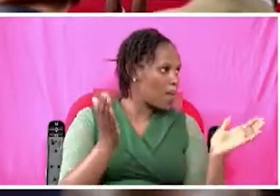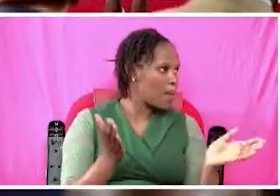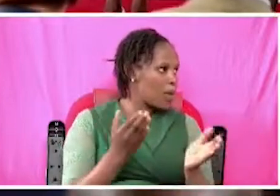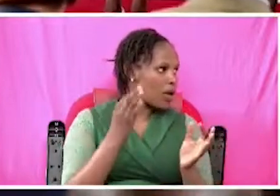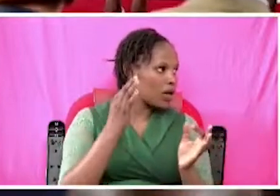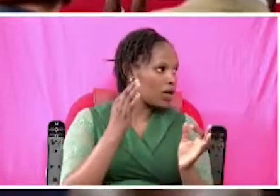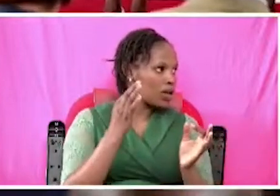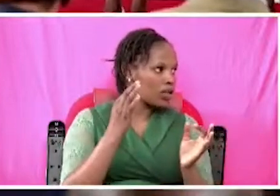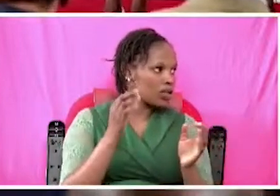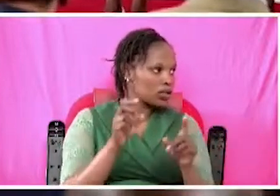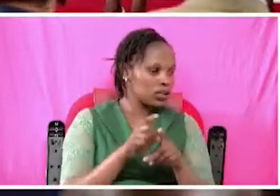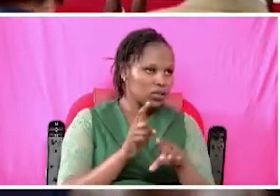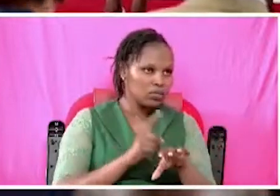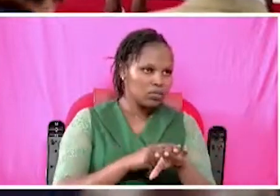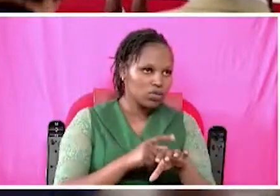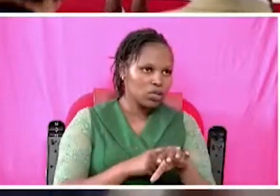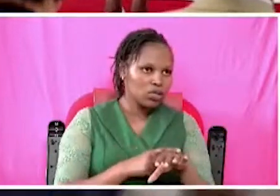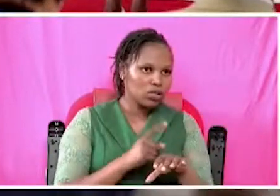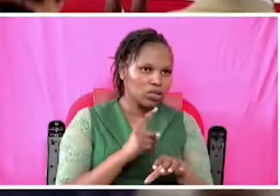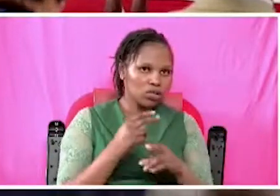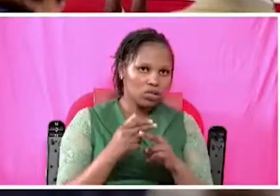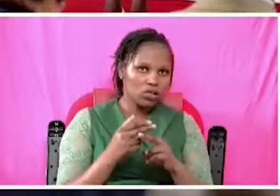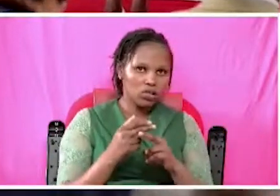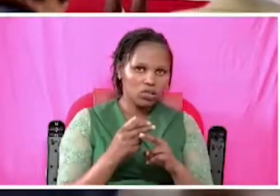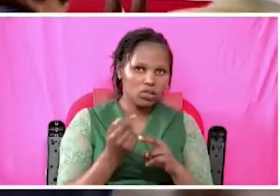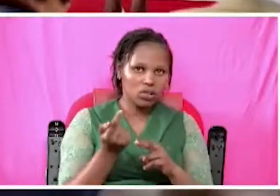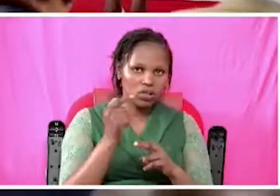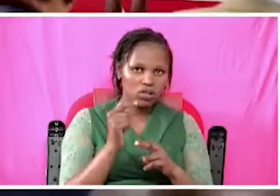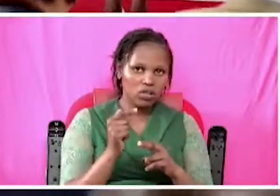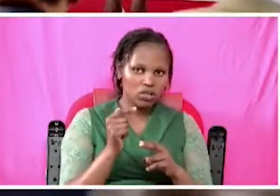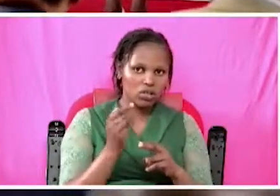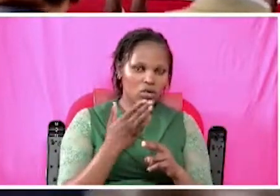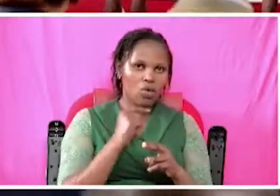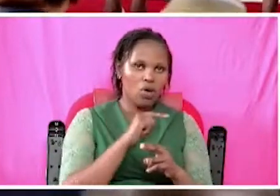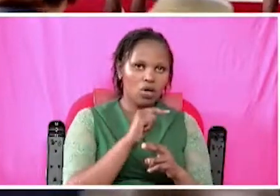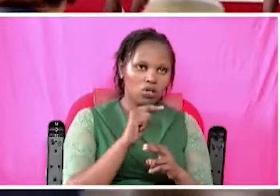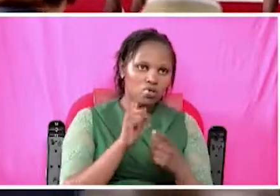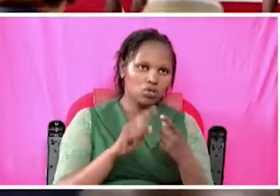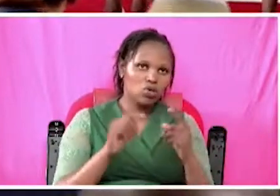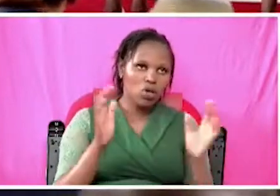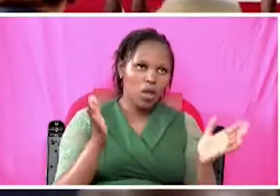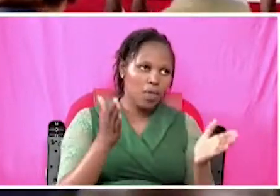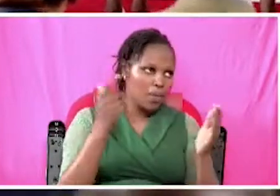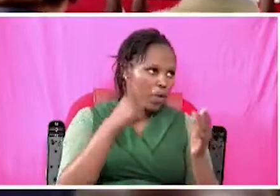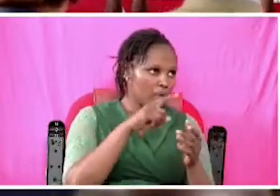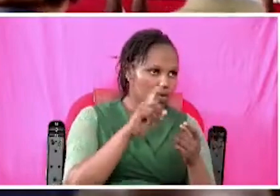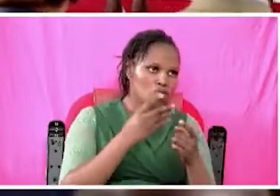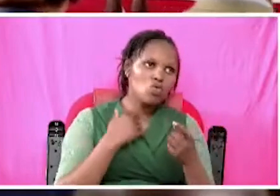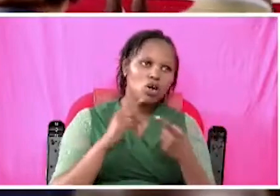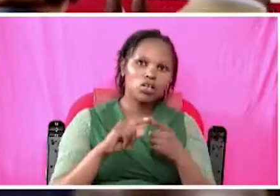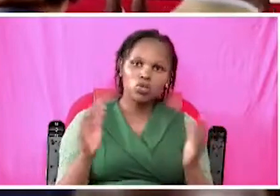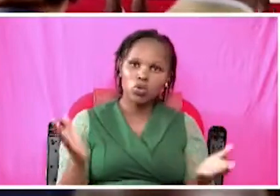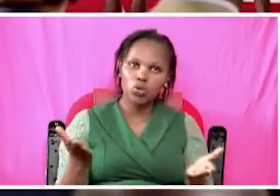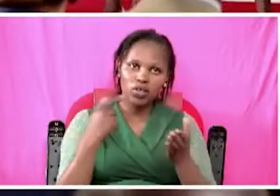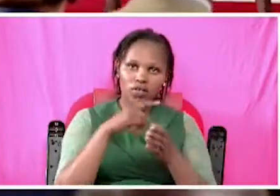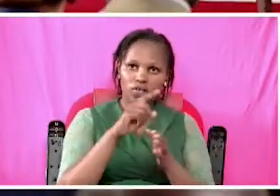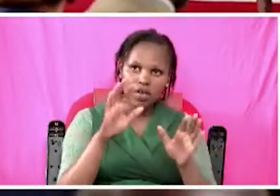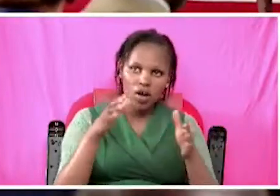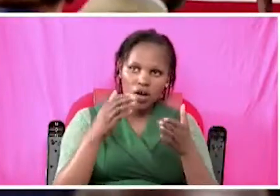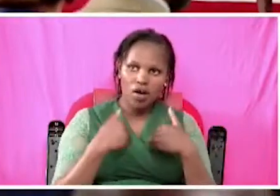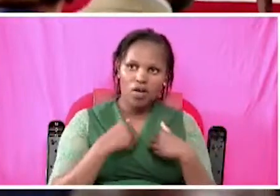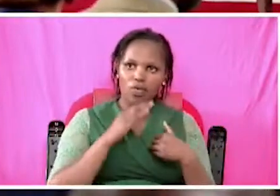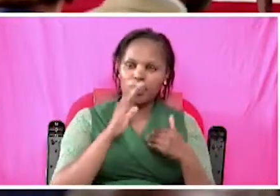Even during your spiraling coming down, he wants to empower you. He wants to lift you just like how he lifted